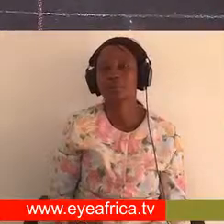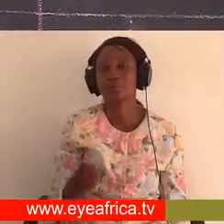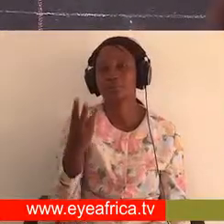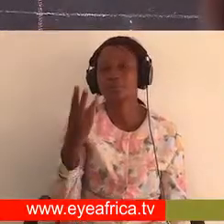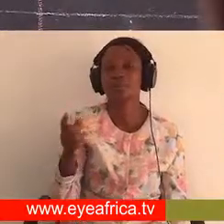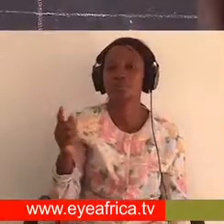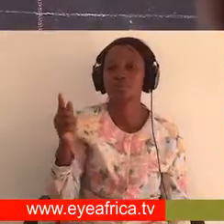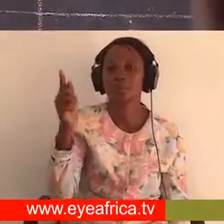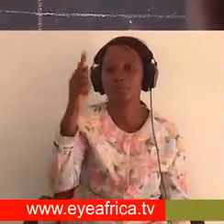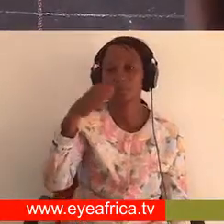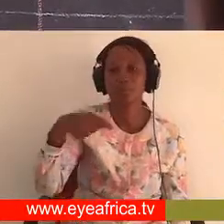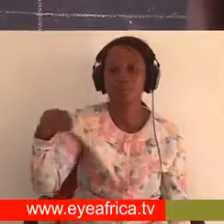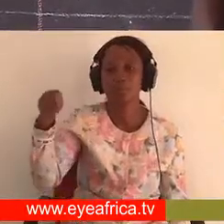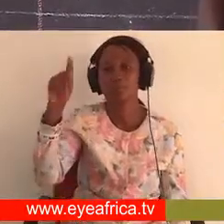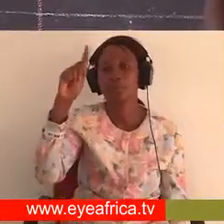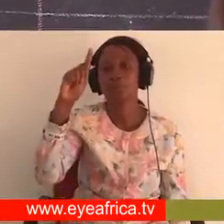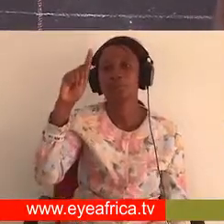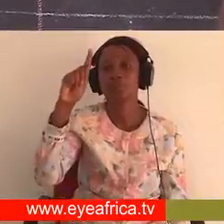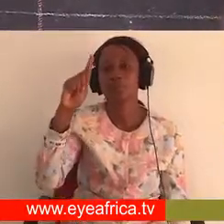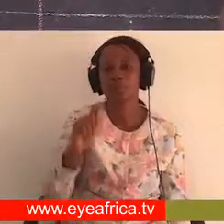Let's have the third one.